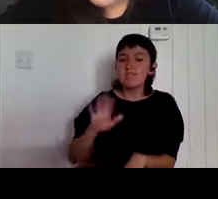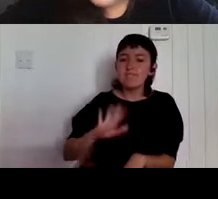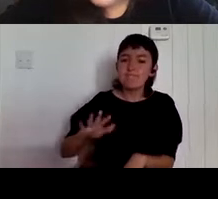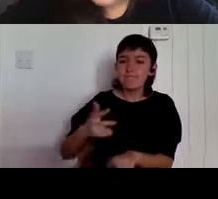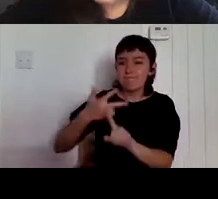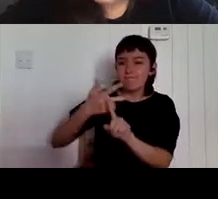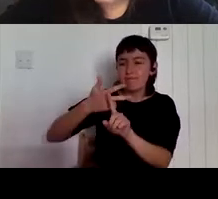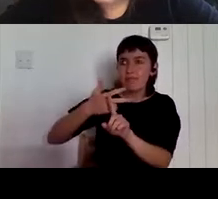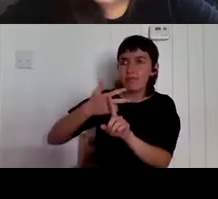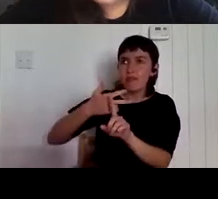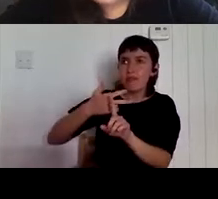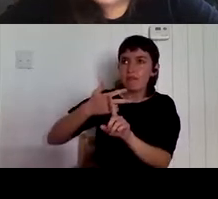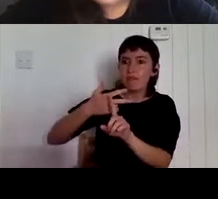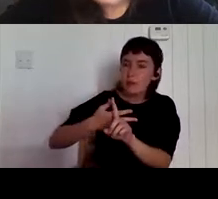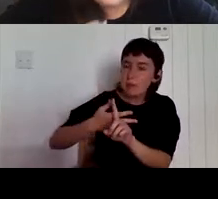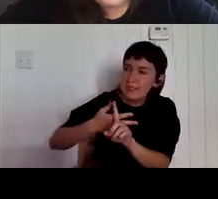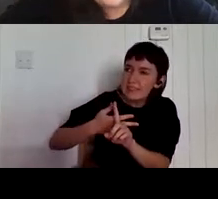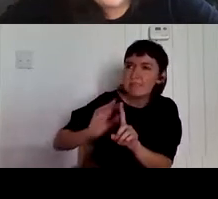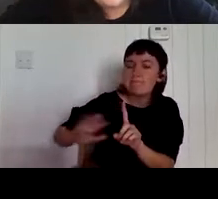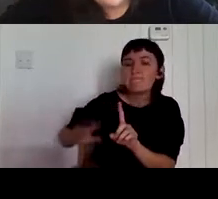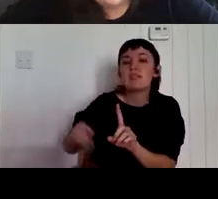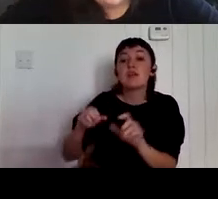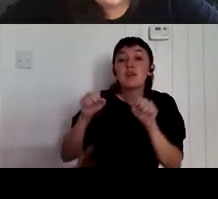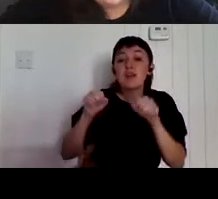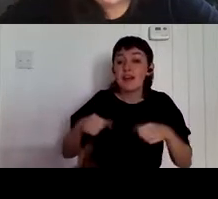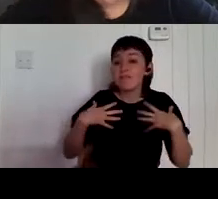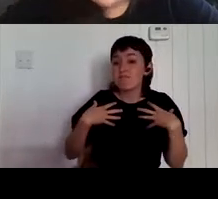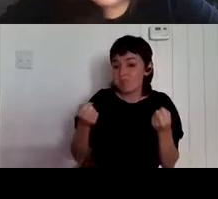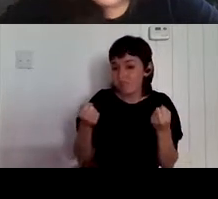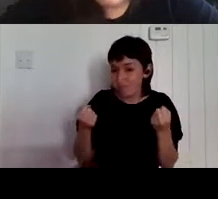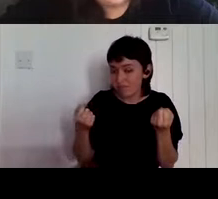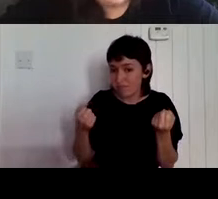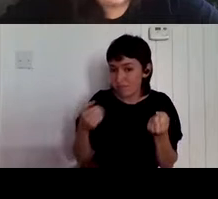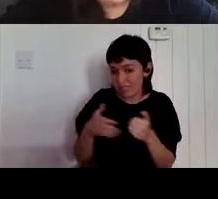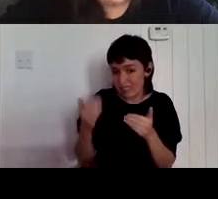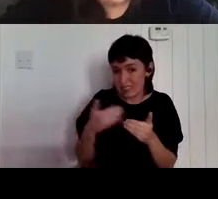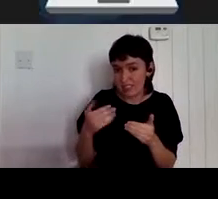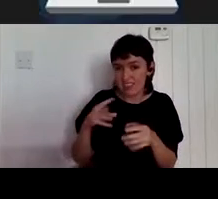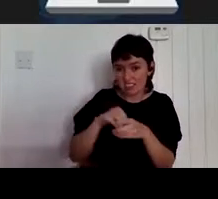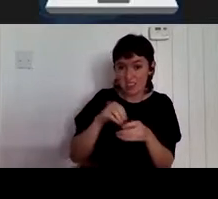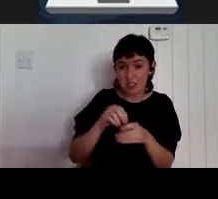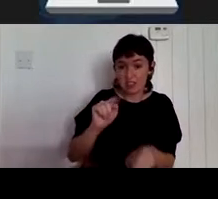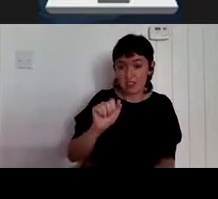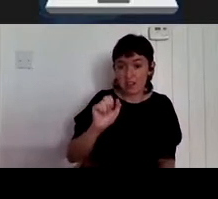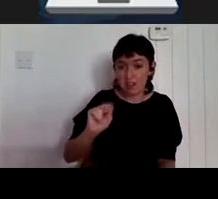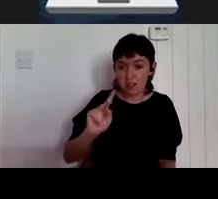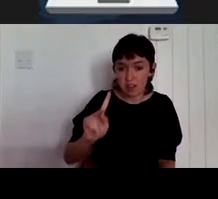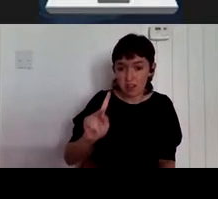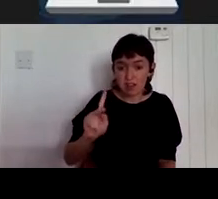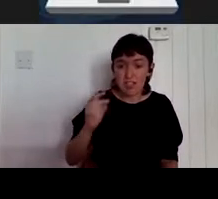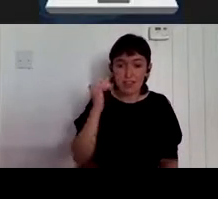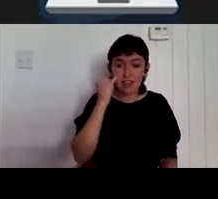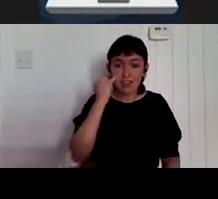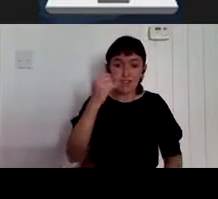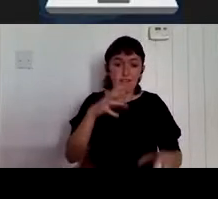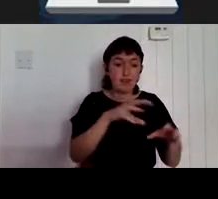uh, because they're so good at regenerating, even though they're in tanks and they're just lightly circulating. If we take them in and out of tanks, they get nicked and then they